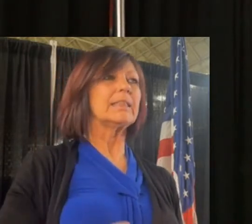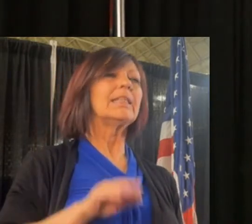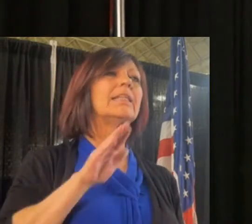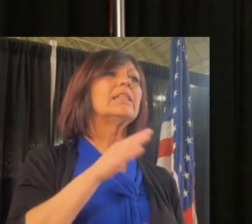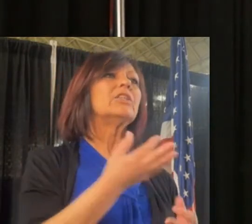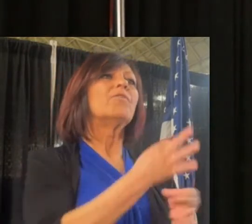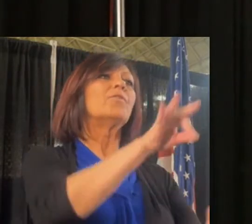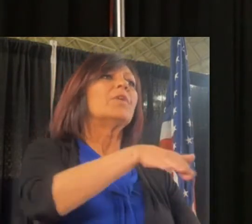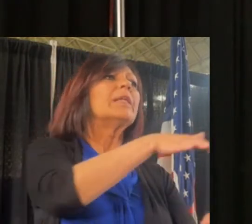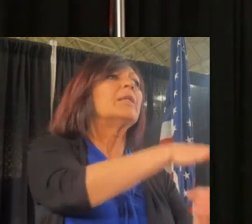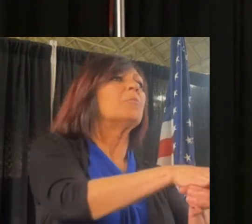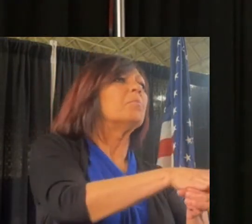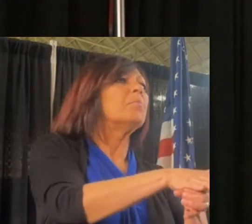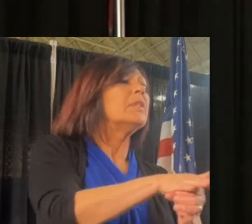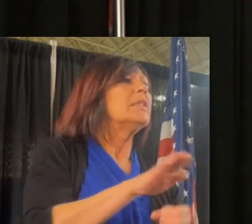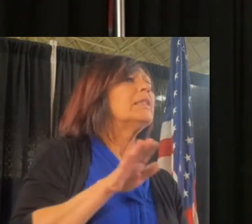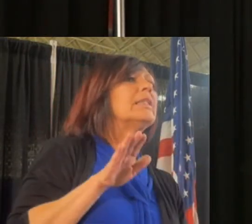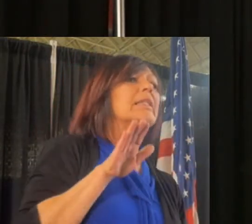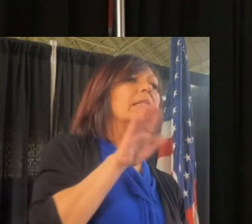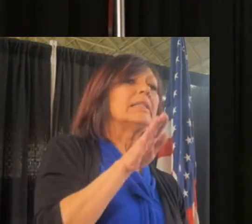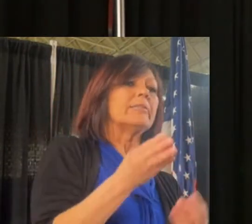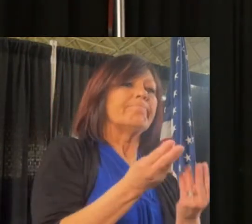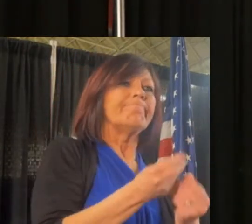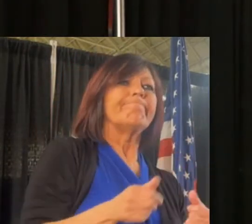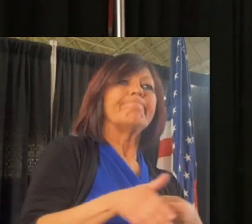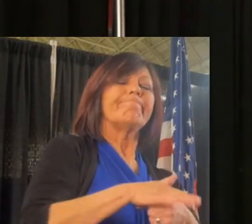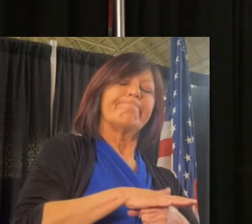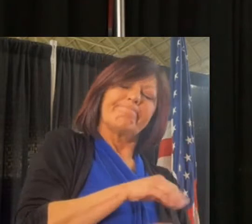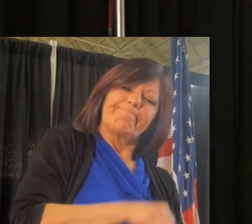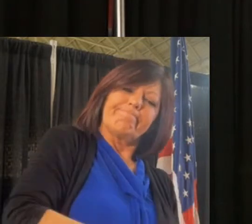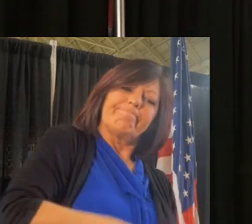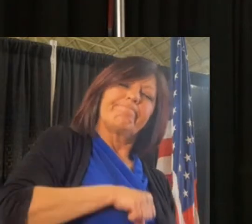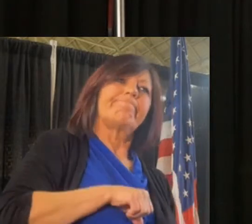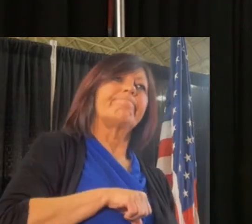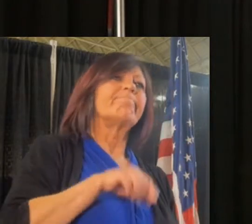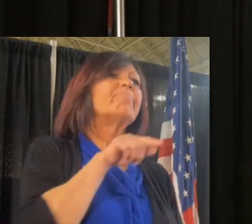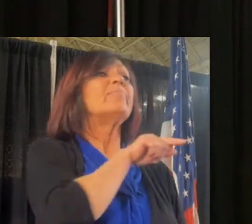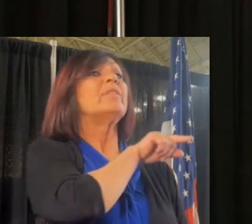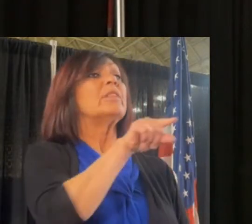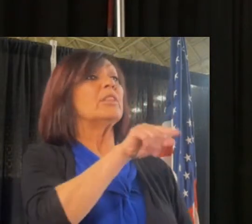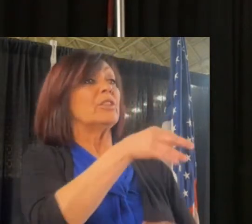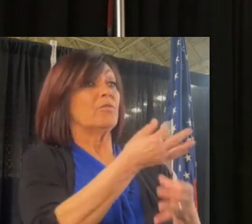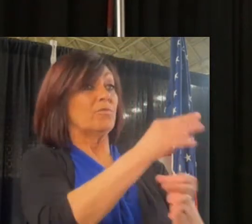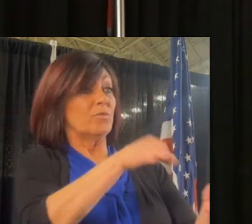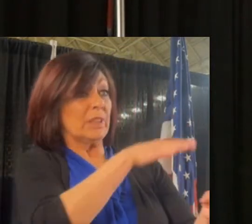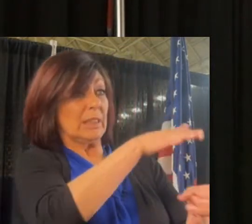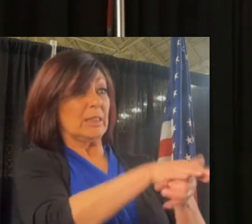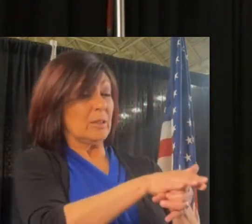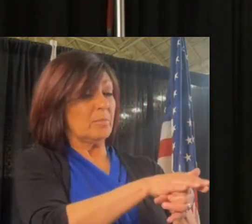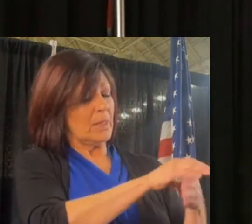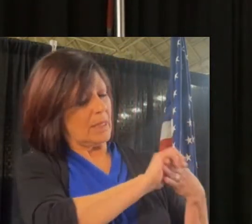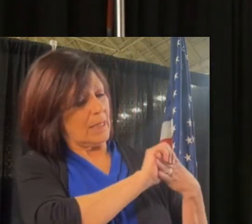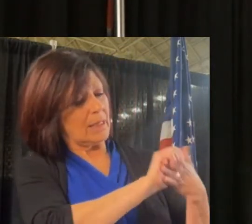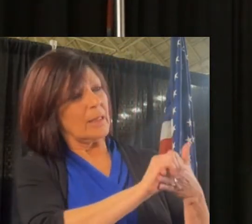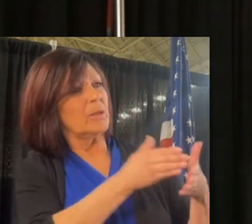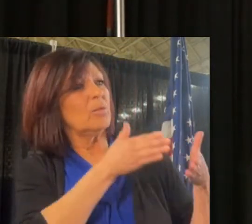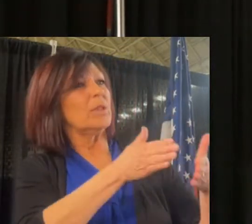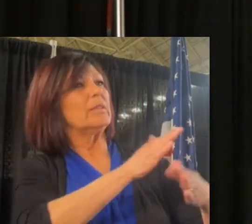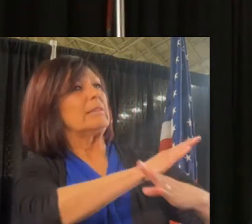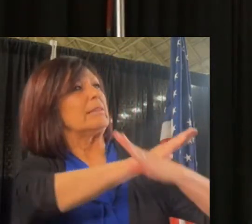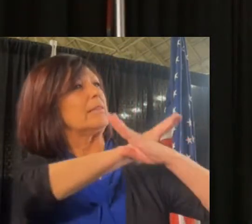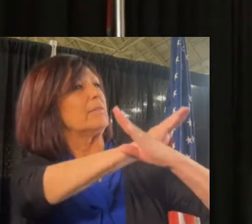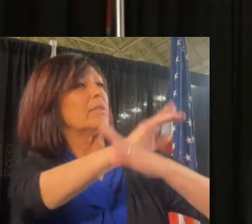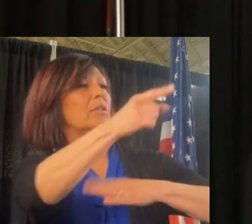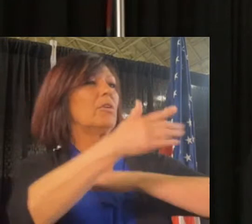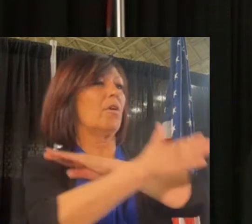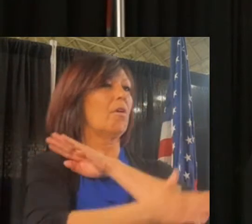freedom, for its territorial integrity. These freedom fighters need a way to defend their